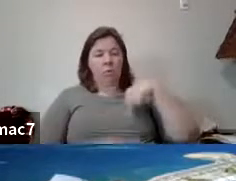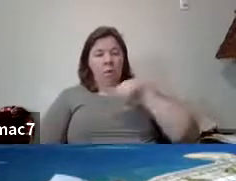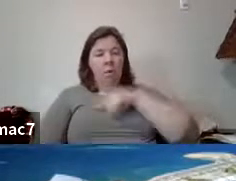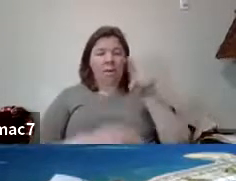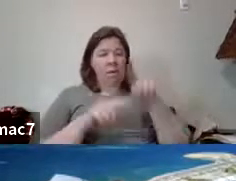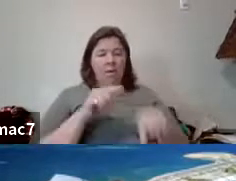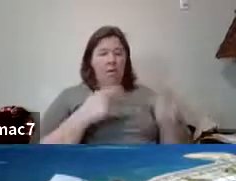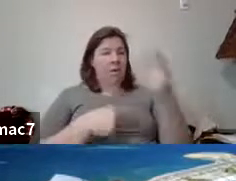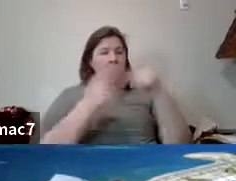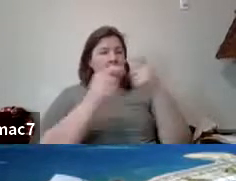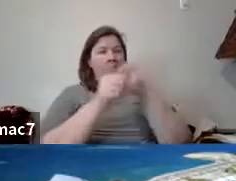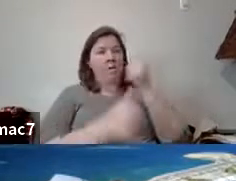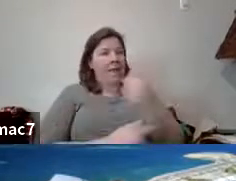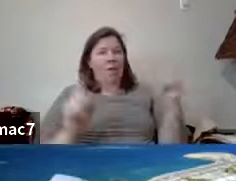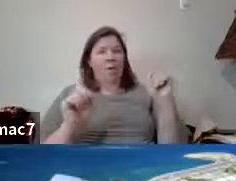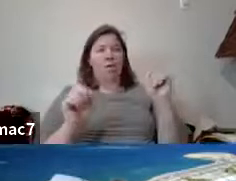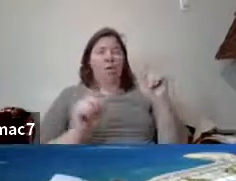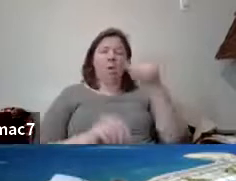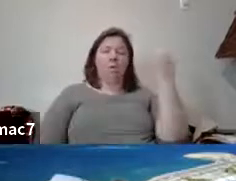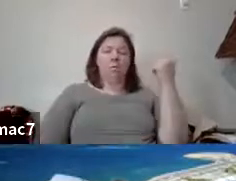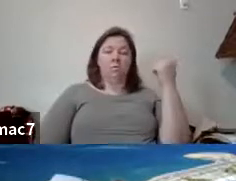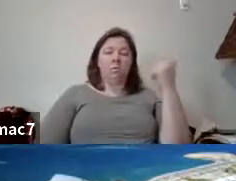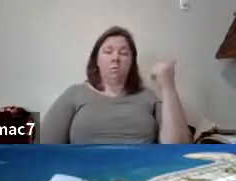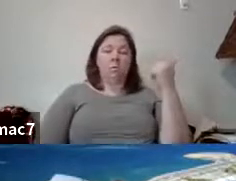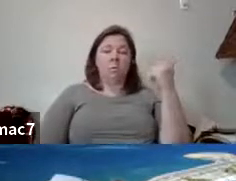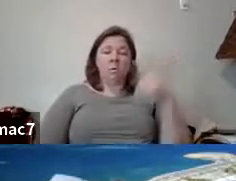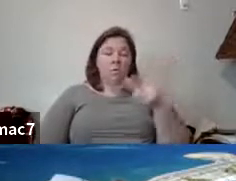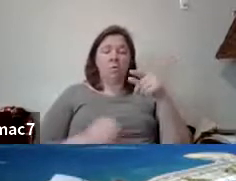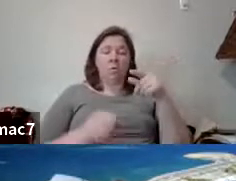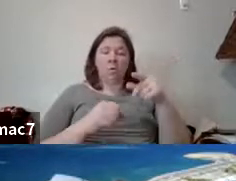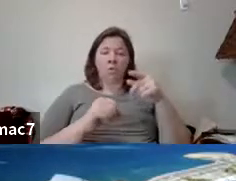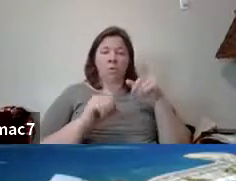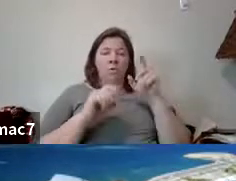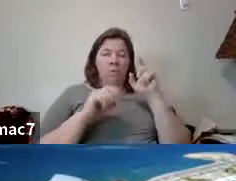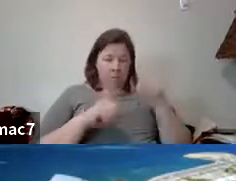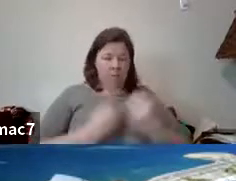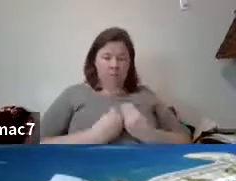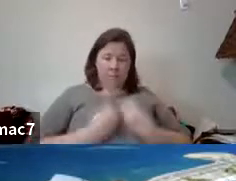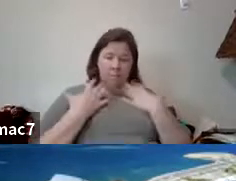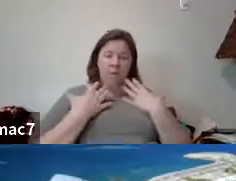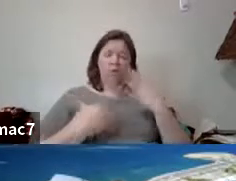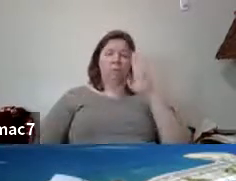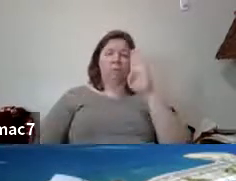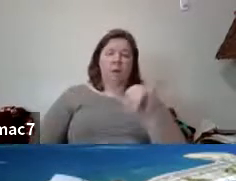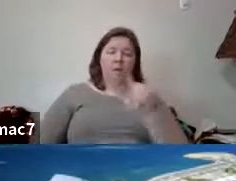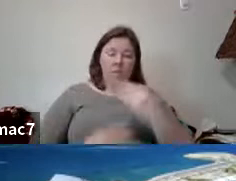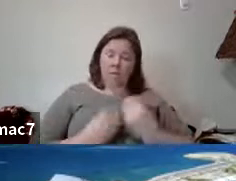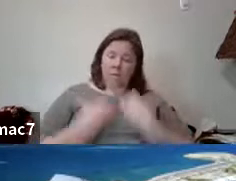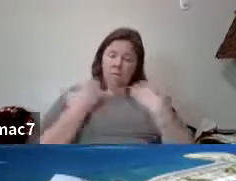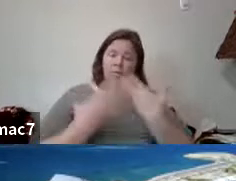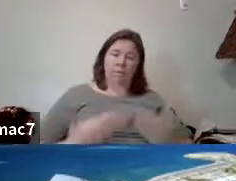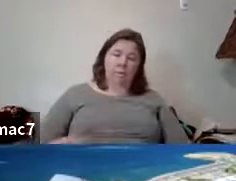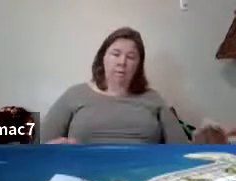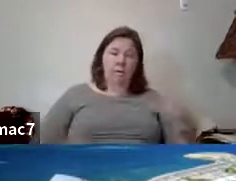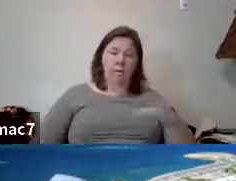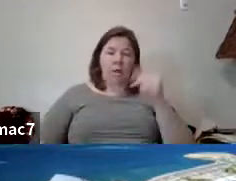come from anywhere else, guys. You can't be motivated to do ONPASSIVE. It's got to be inspired. It's an inspirational thing.